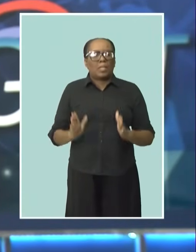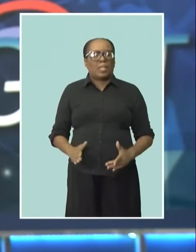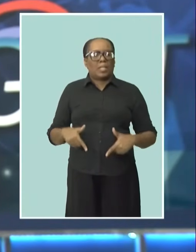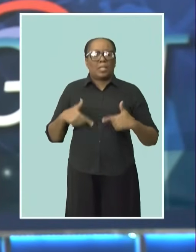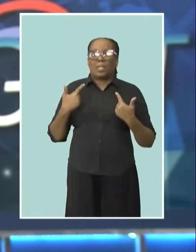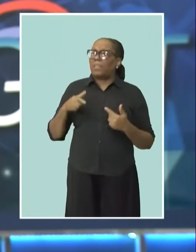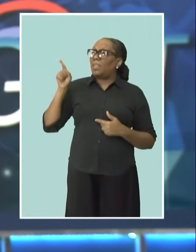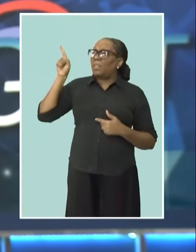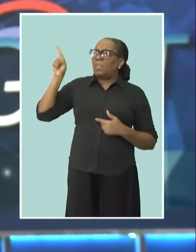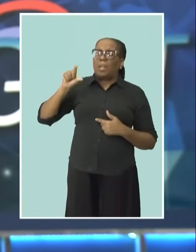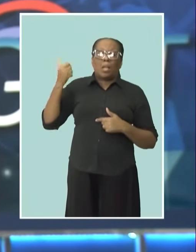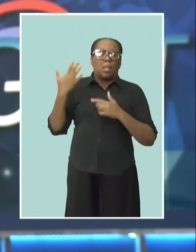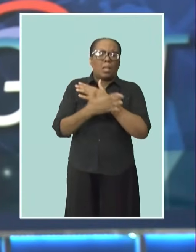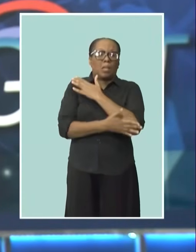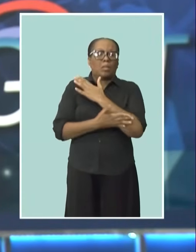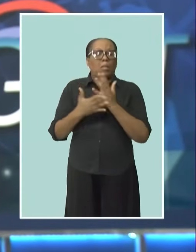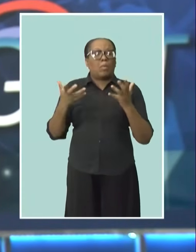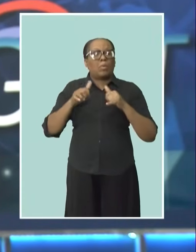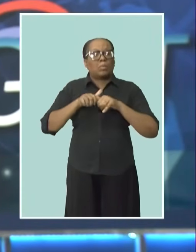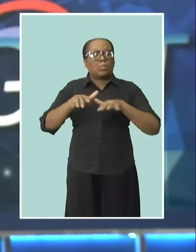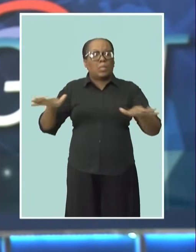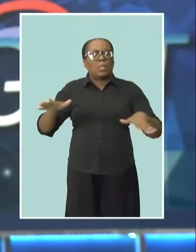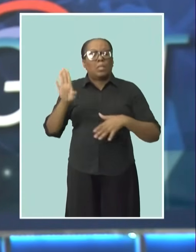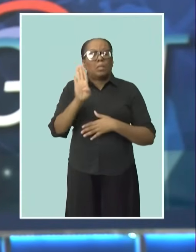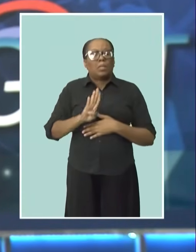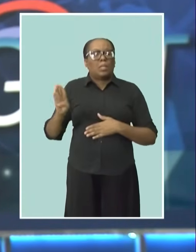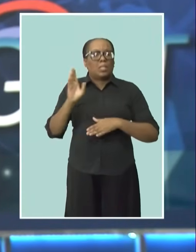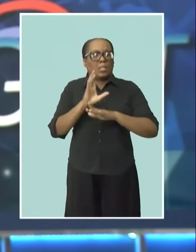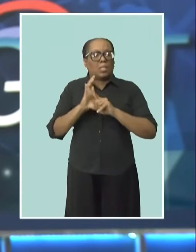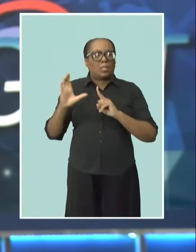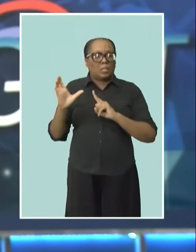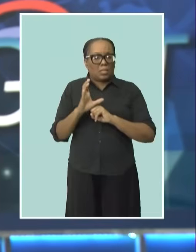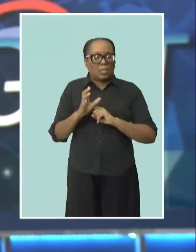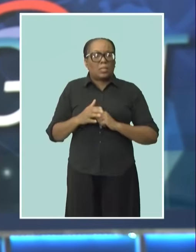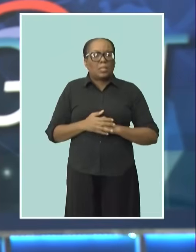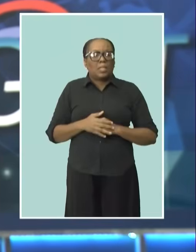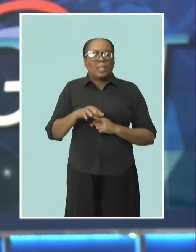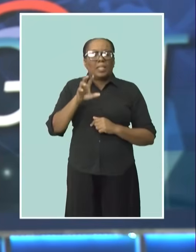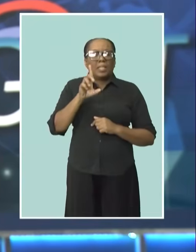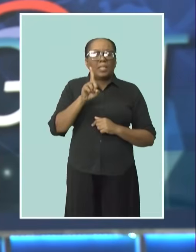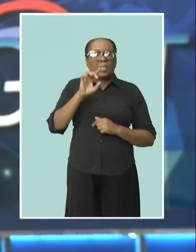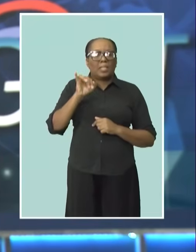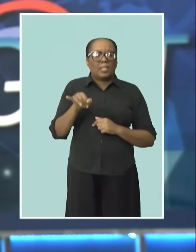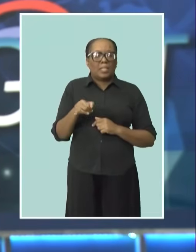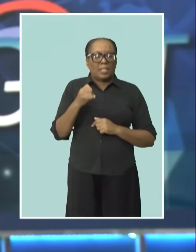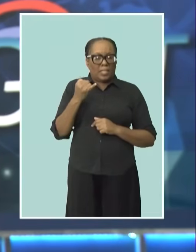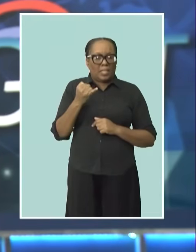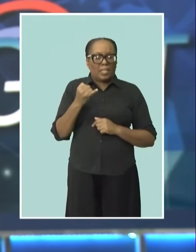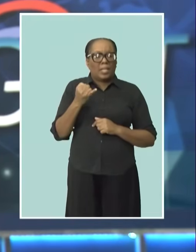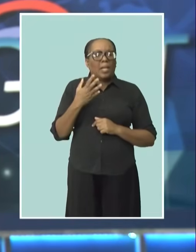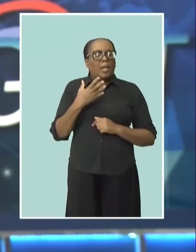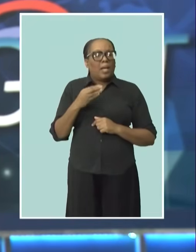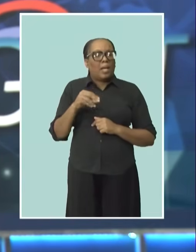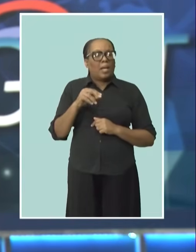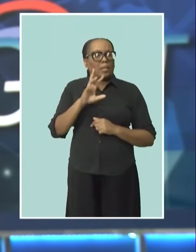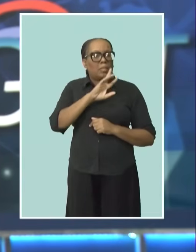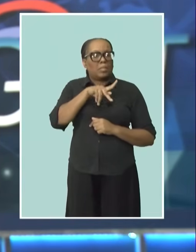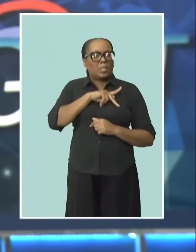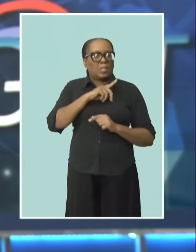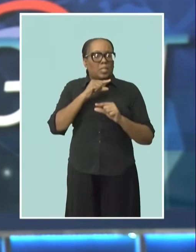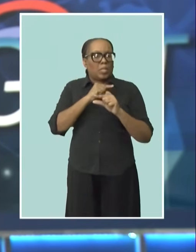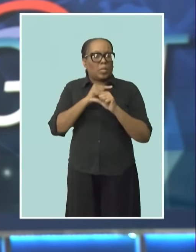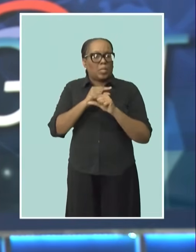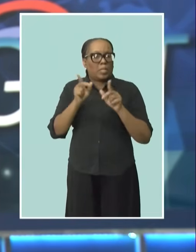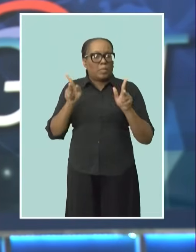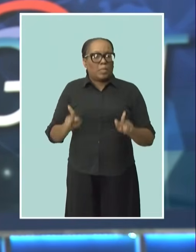on a mission to spread Barbados' culture everywhere he goes. Event promoter, DJ, and personal security expert Roderick